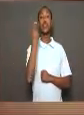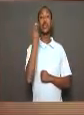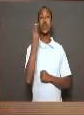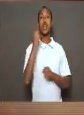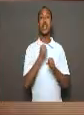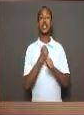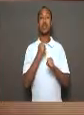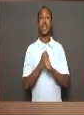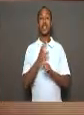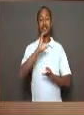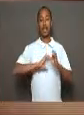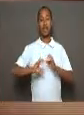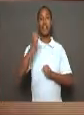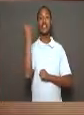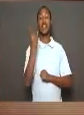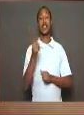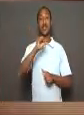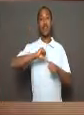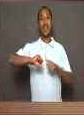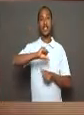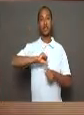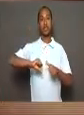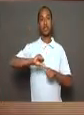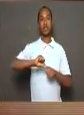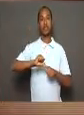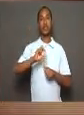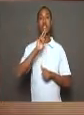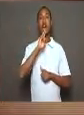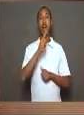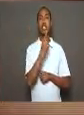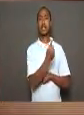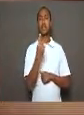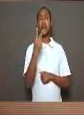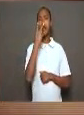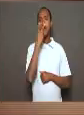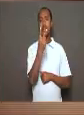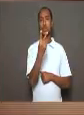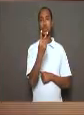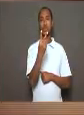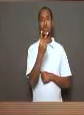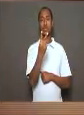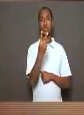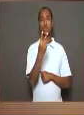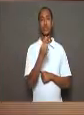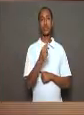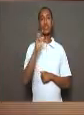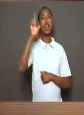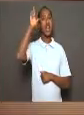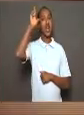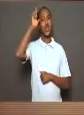display the chemical structure of atoms are sometimes referred to as